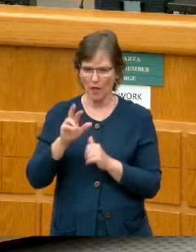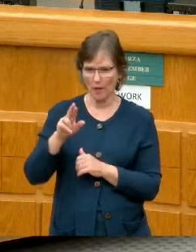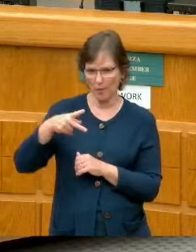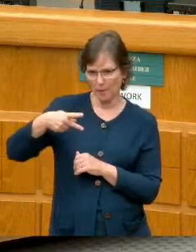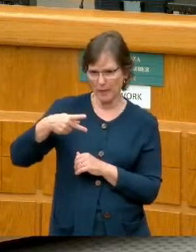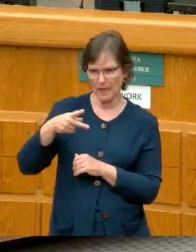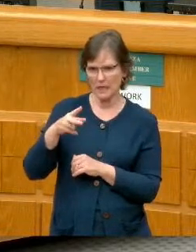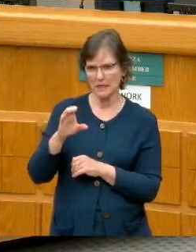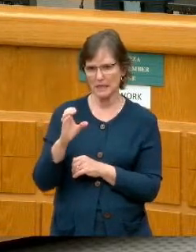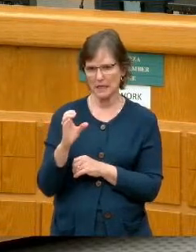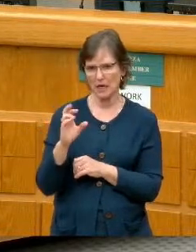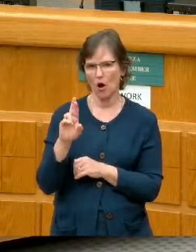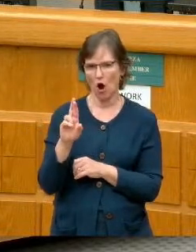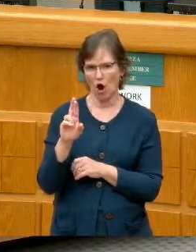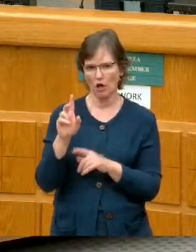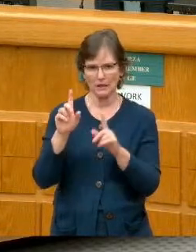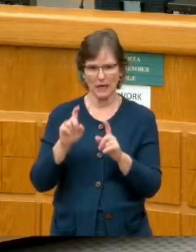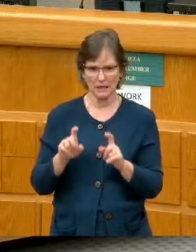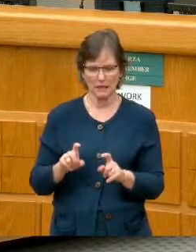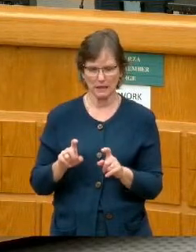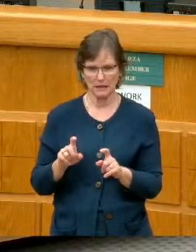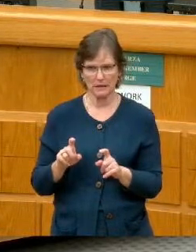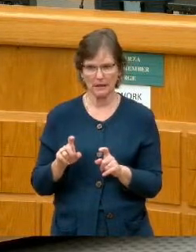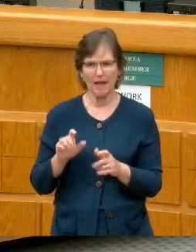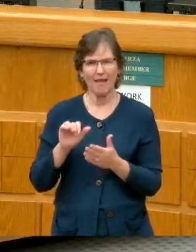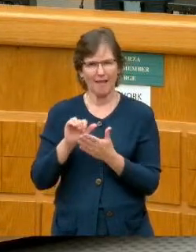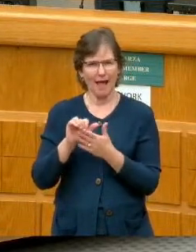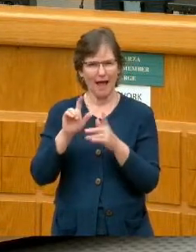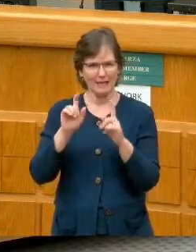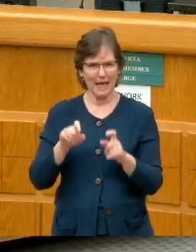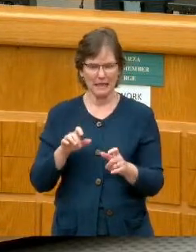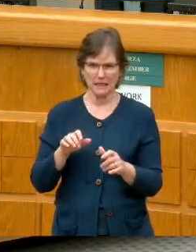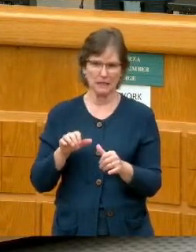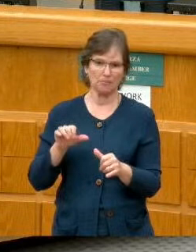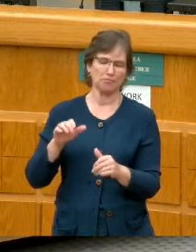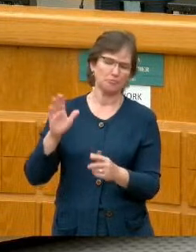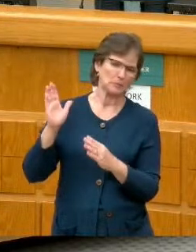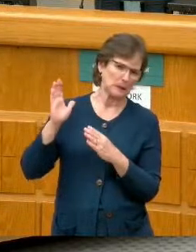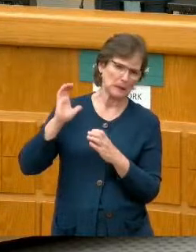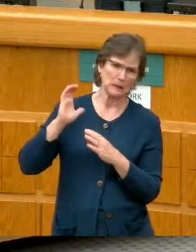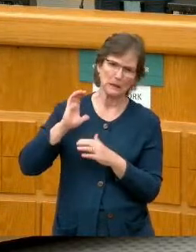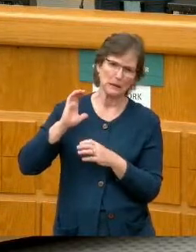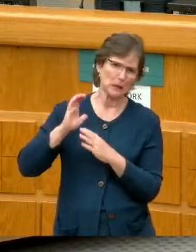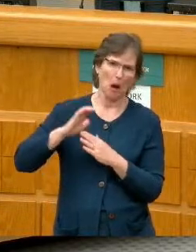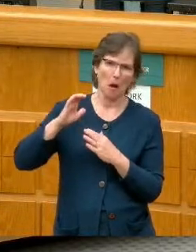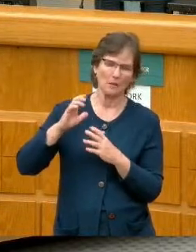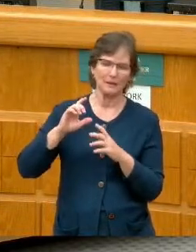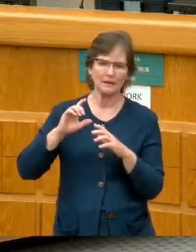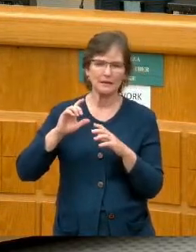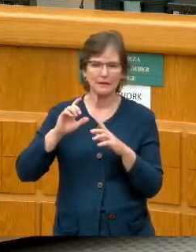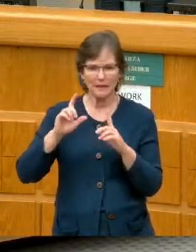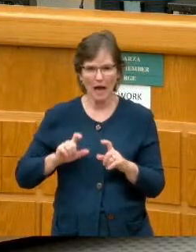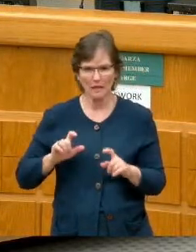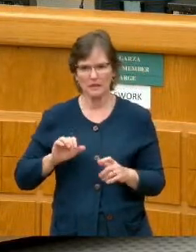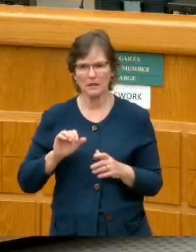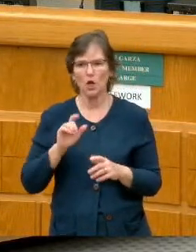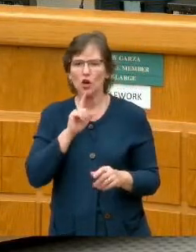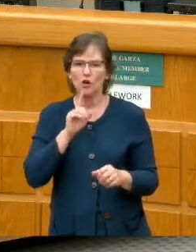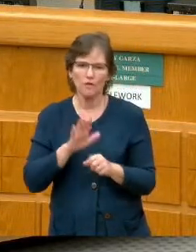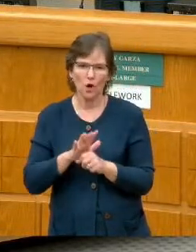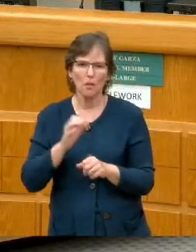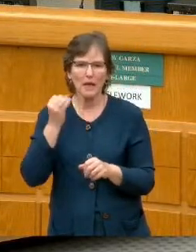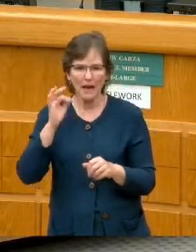standard. And essentially the PCR test detects the genetic material of the virus being present.